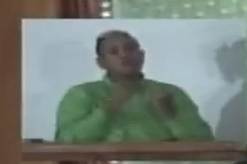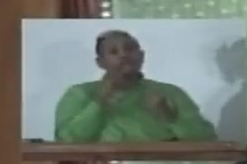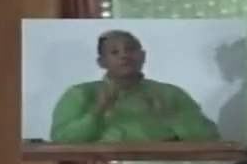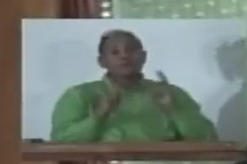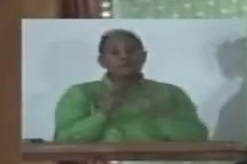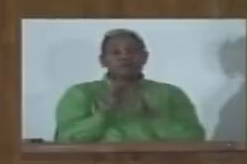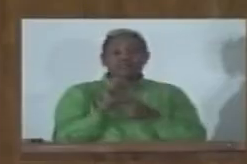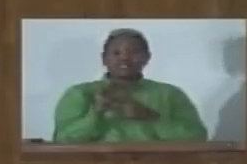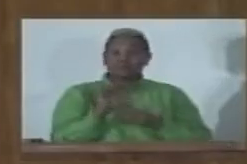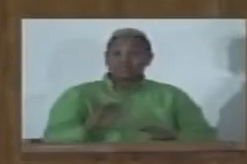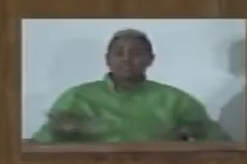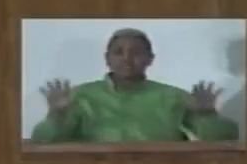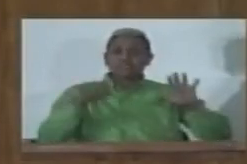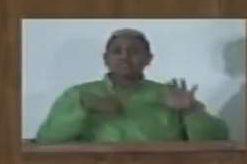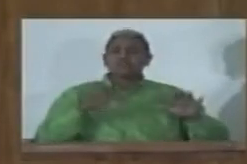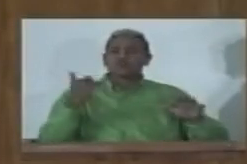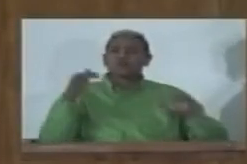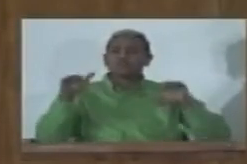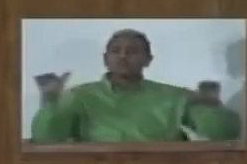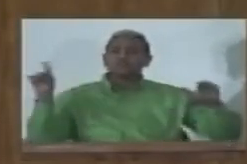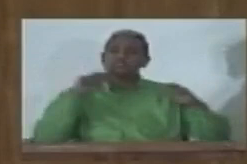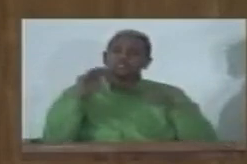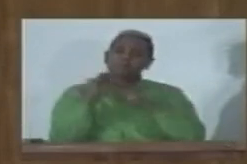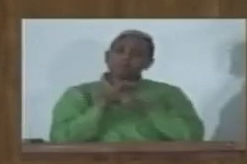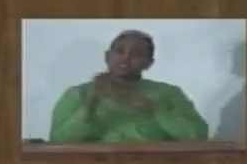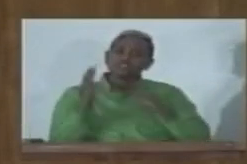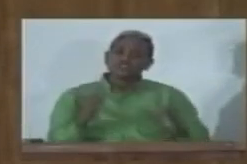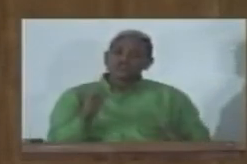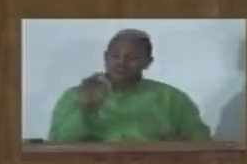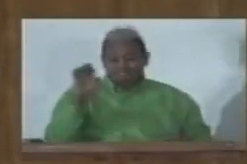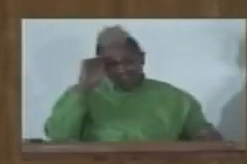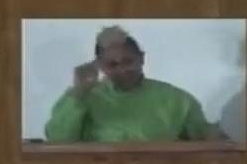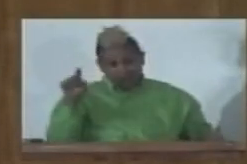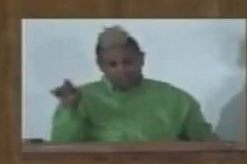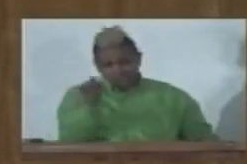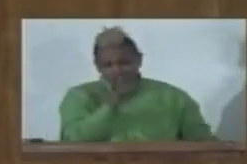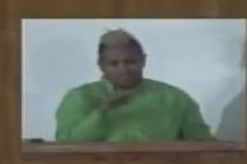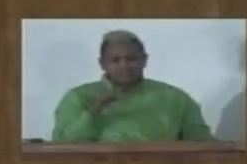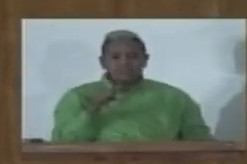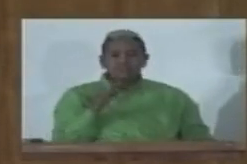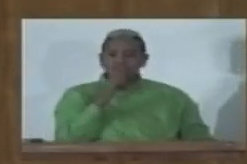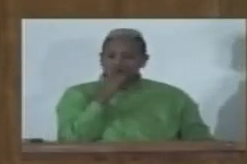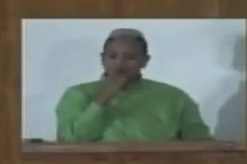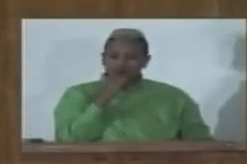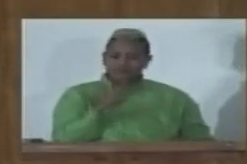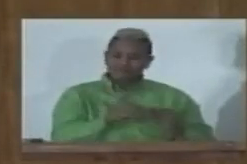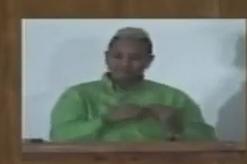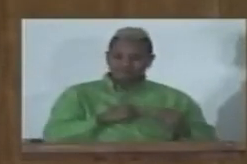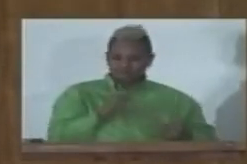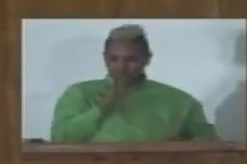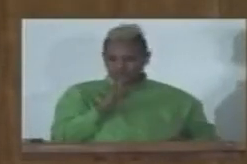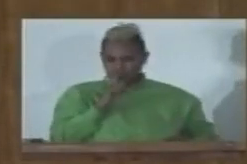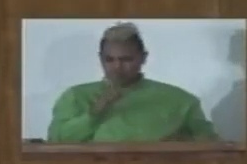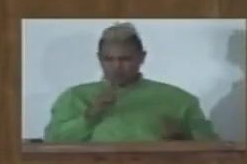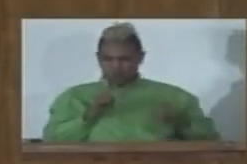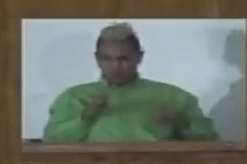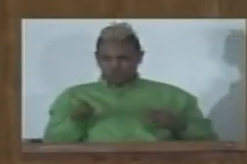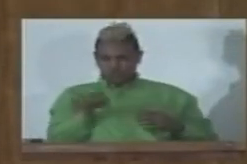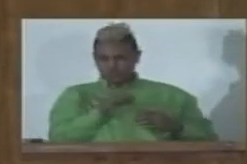disabilities, I hereby call upon the Minister of Education, although I'm not sure which one to appeal